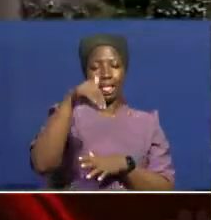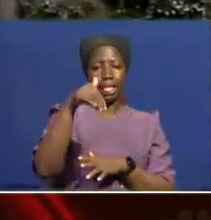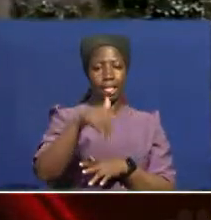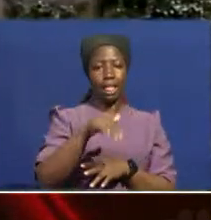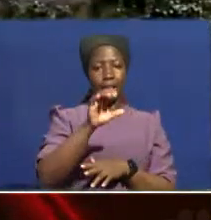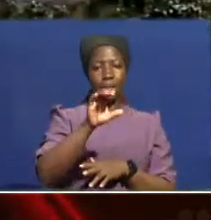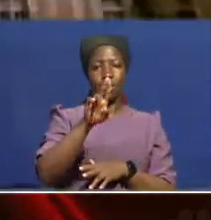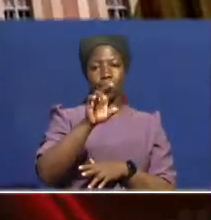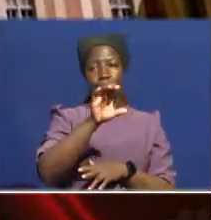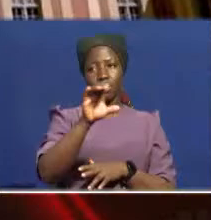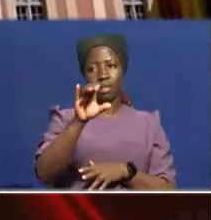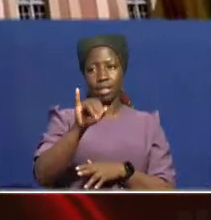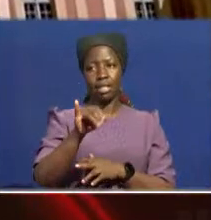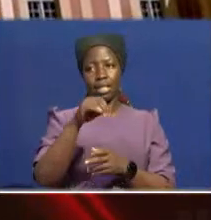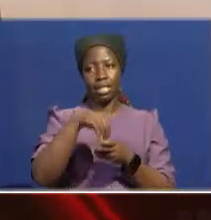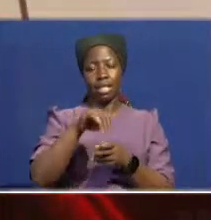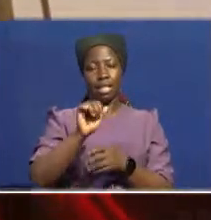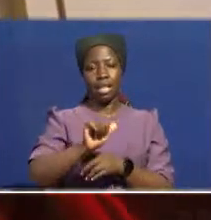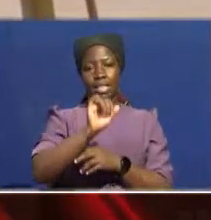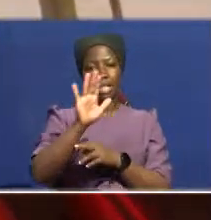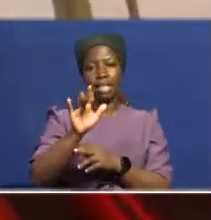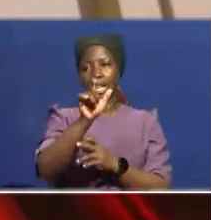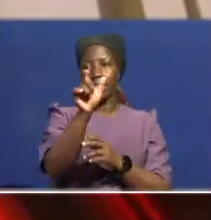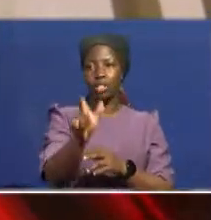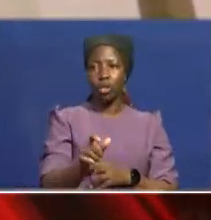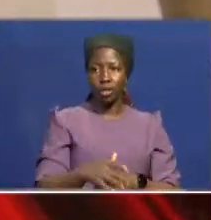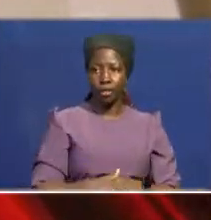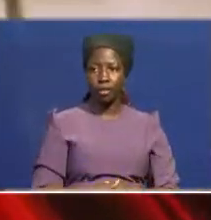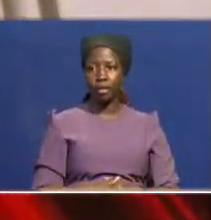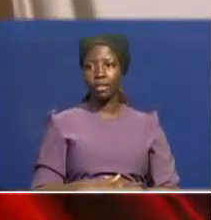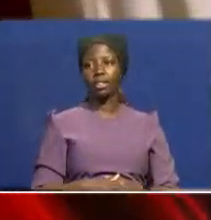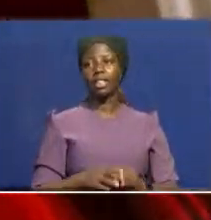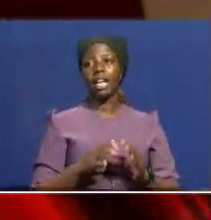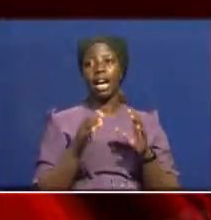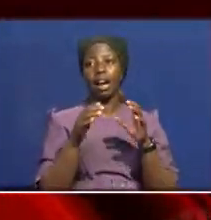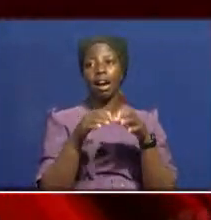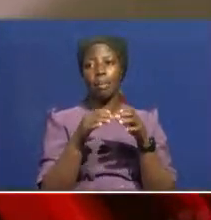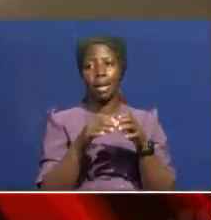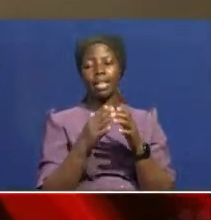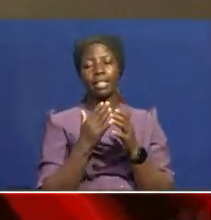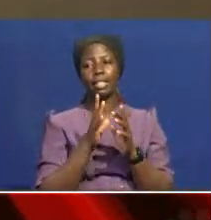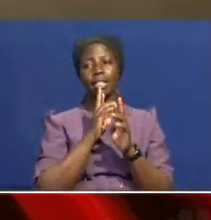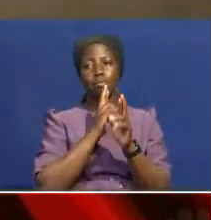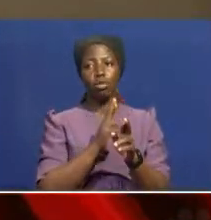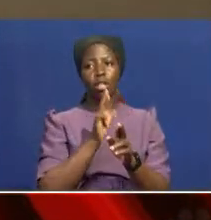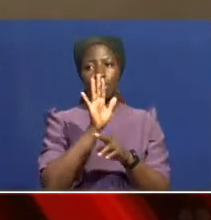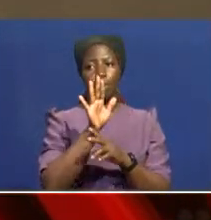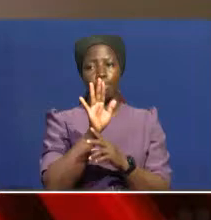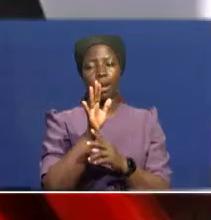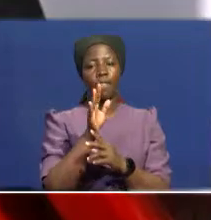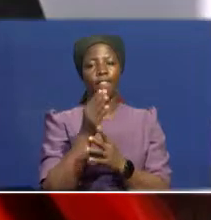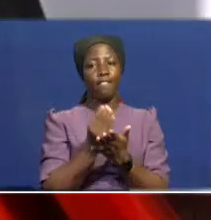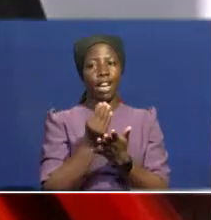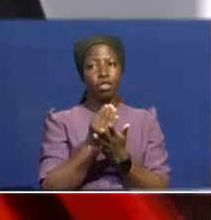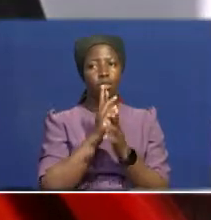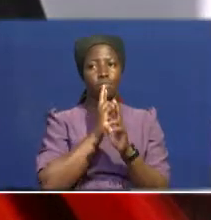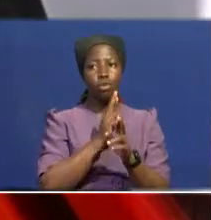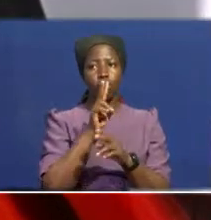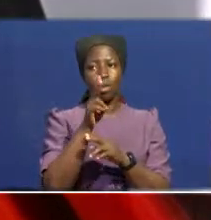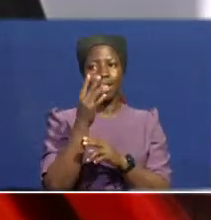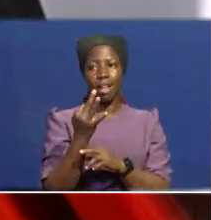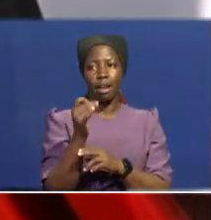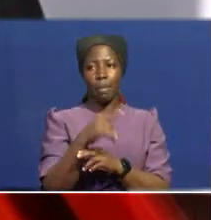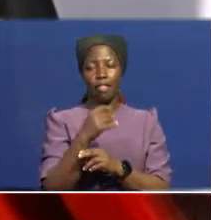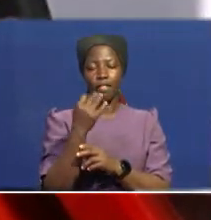notably in the Asia-Pacific region. The firm is scheduled to report its financial results on the 23rd of April.